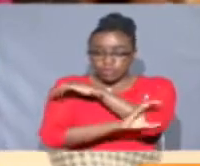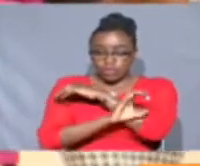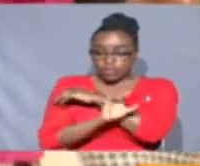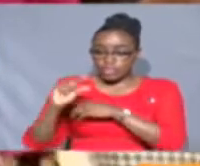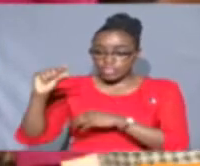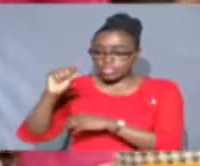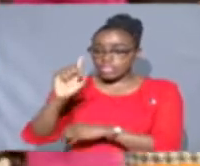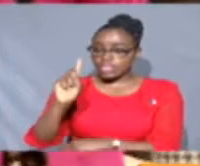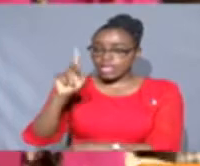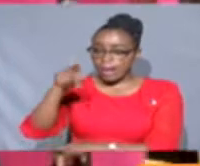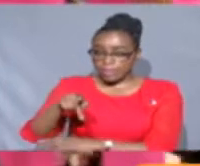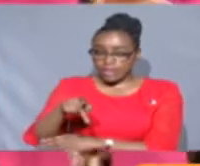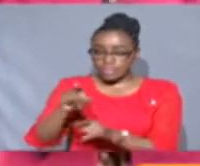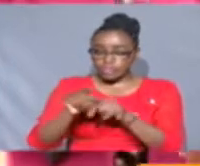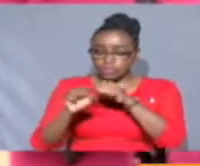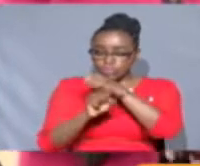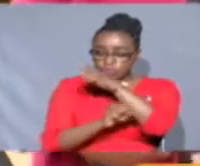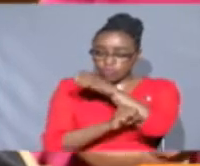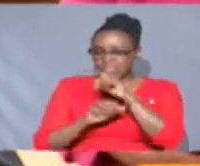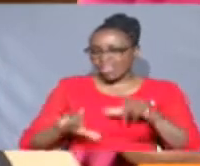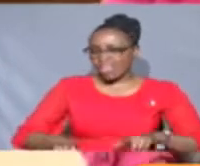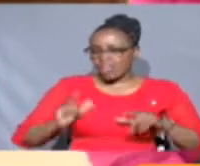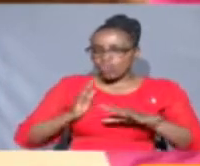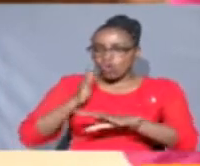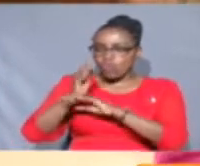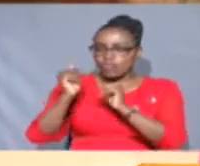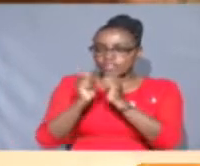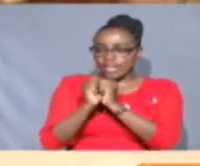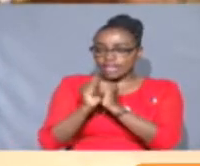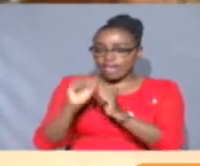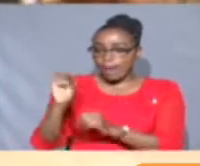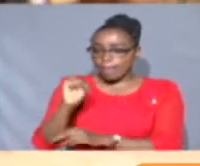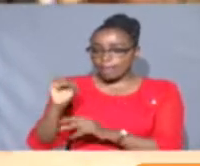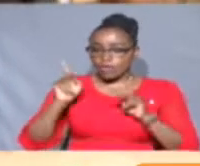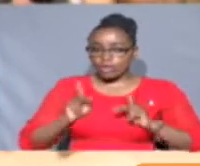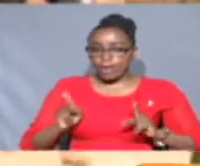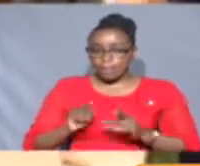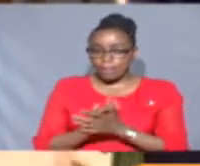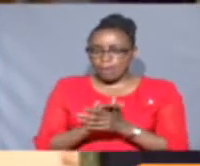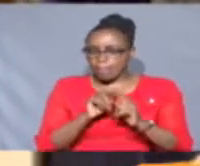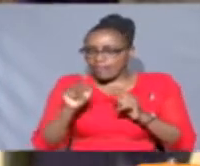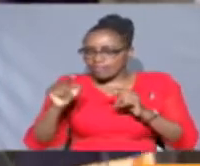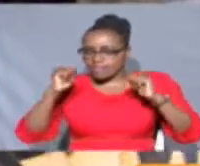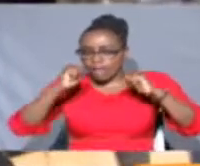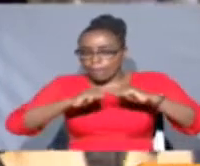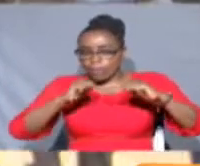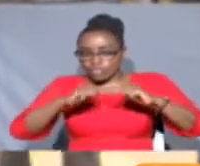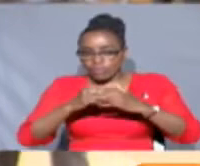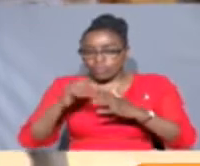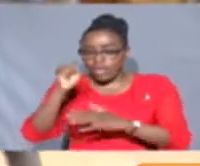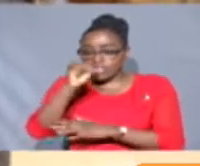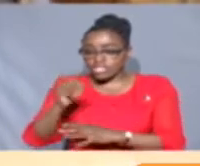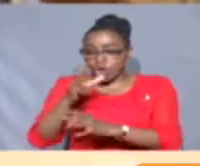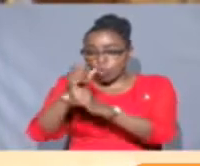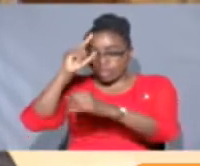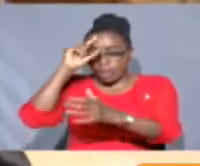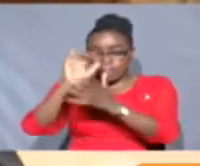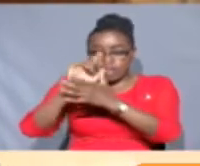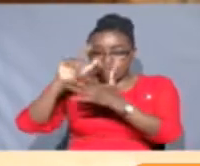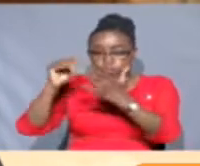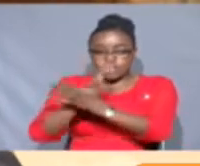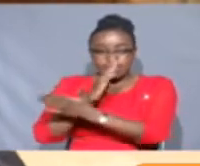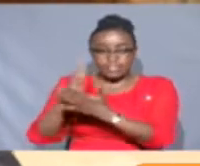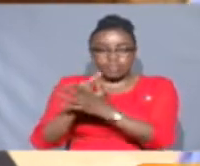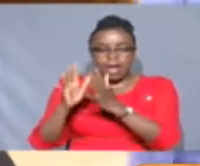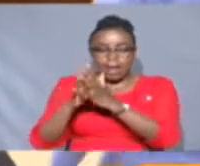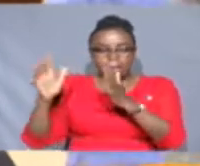domestic product and supports the livelihood of over 10 million people. Despite this potential, stakeholders believe the sector is